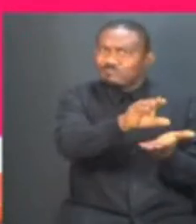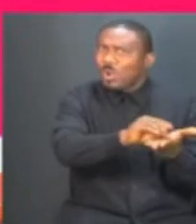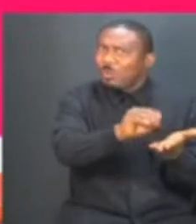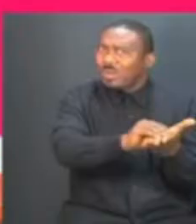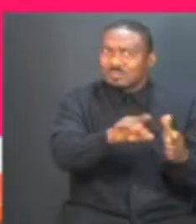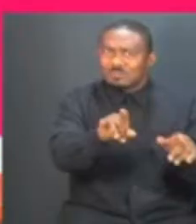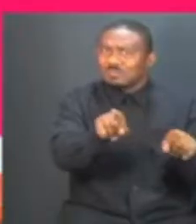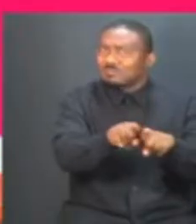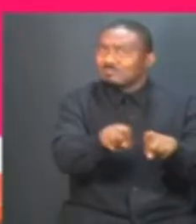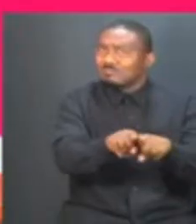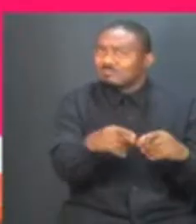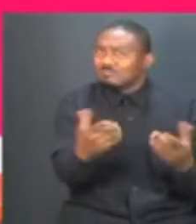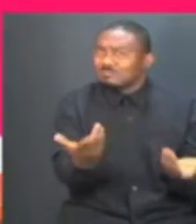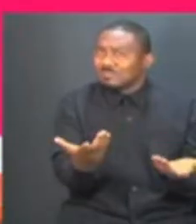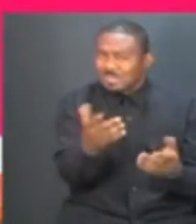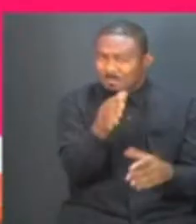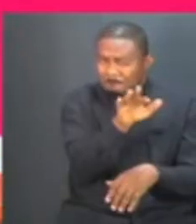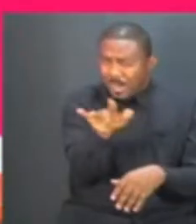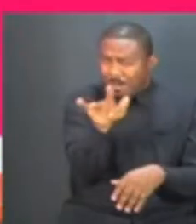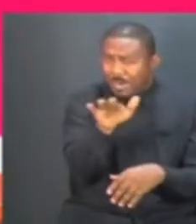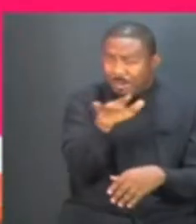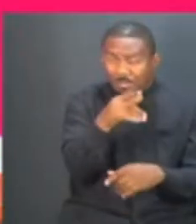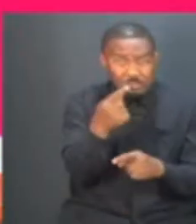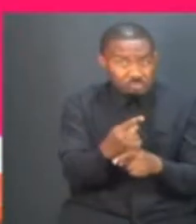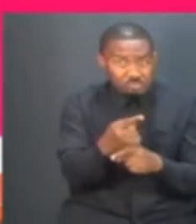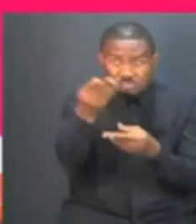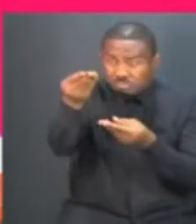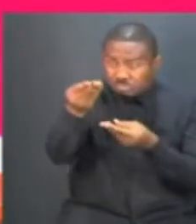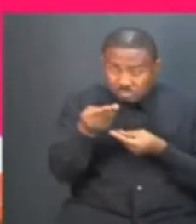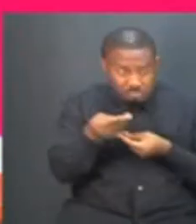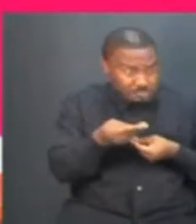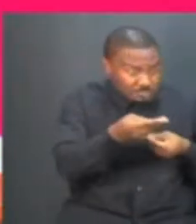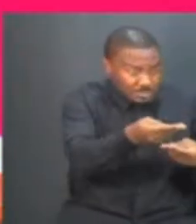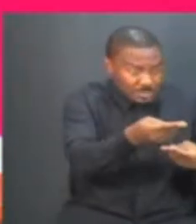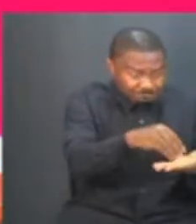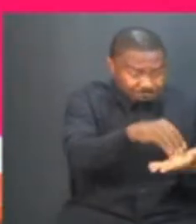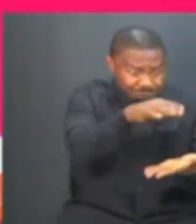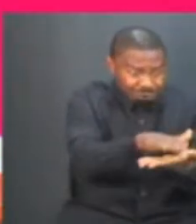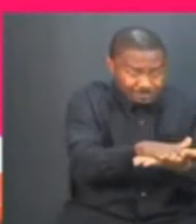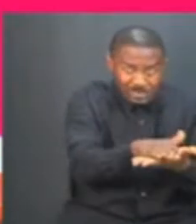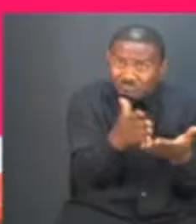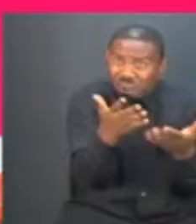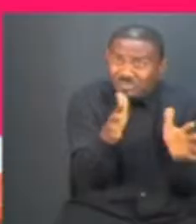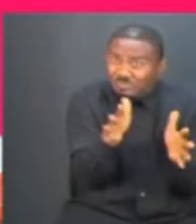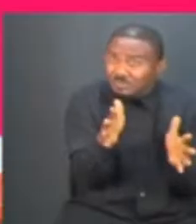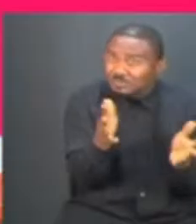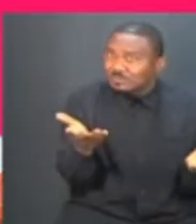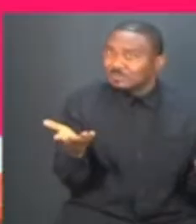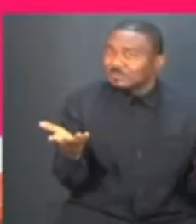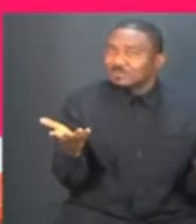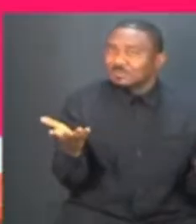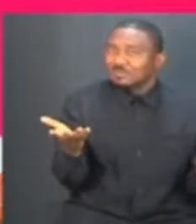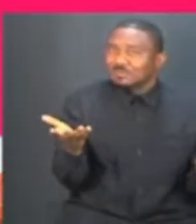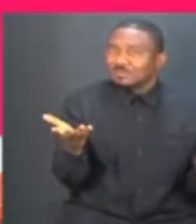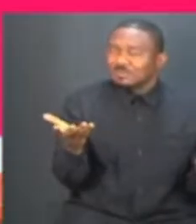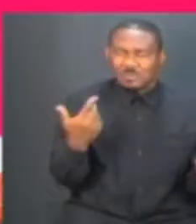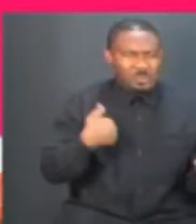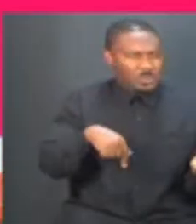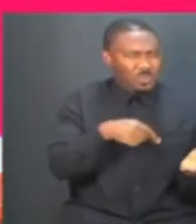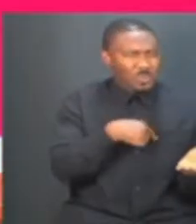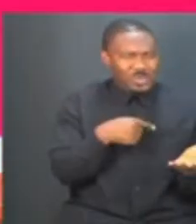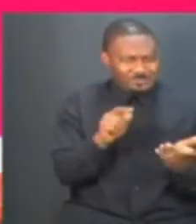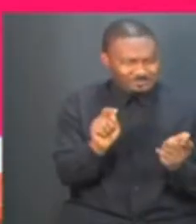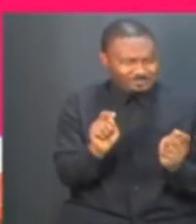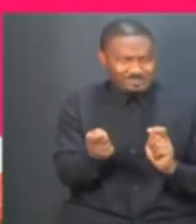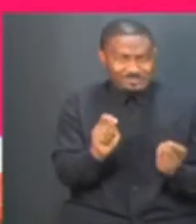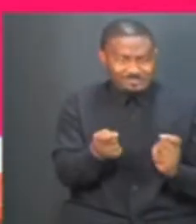the way it is furnished in this particular house, and it goes into the vote and proceedings. Why should we be correcting that?